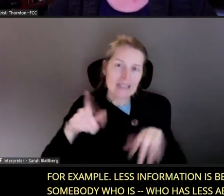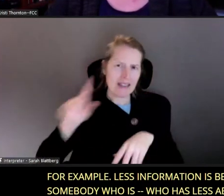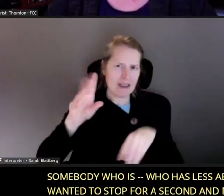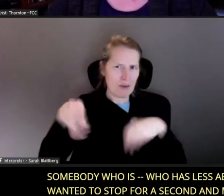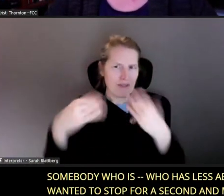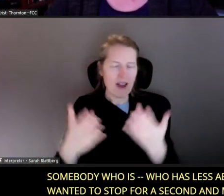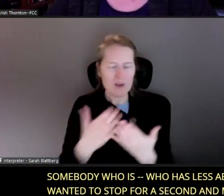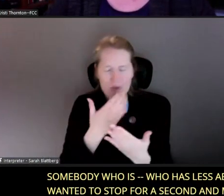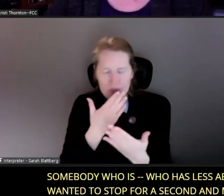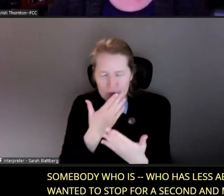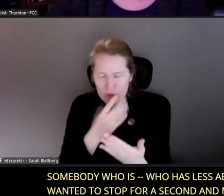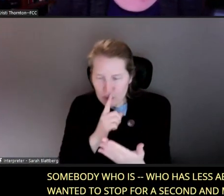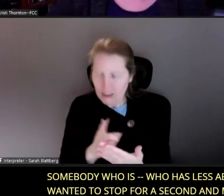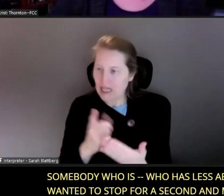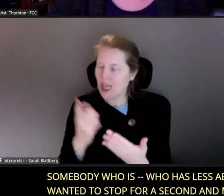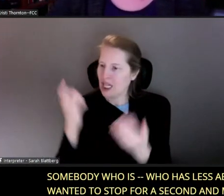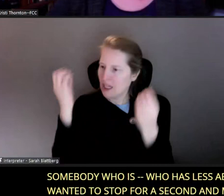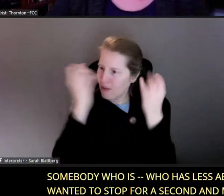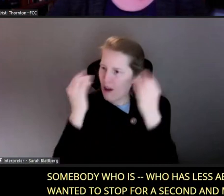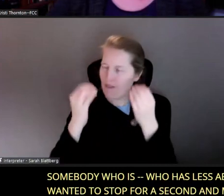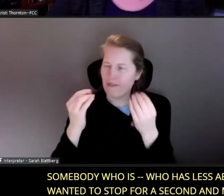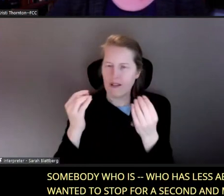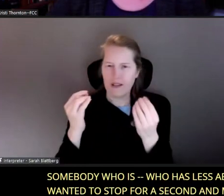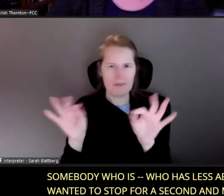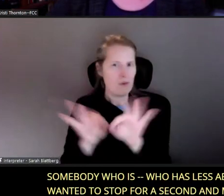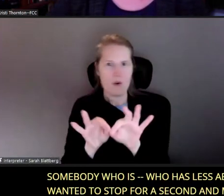thoughtful comments. One of the ones that